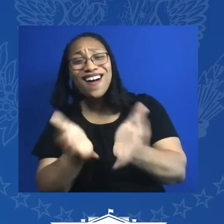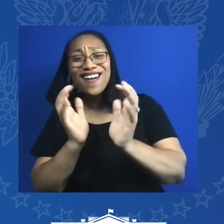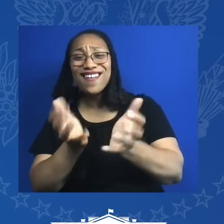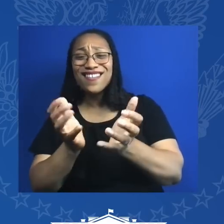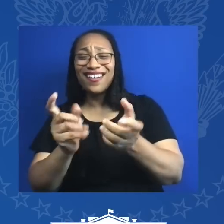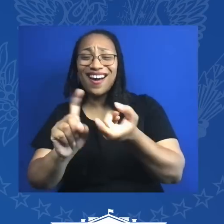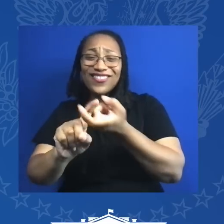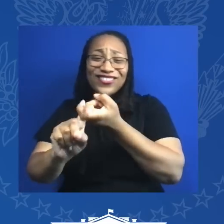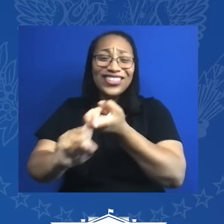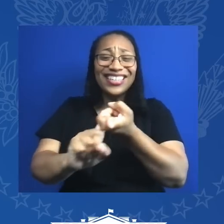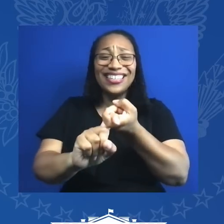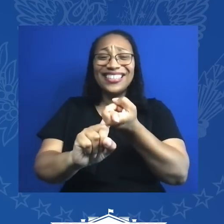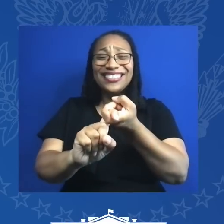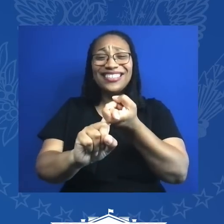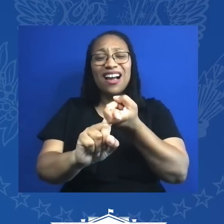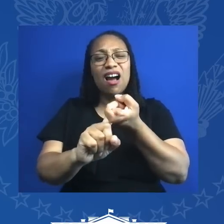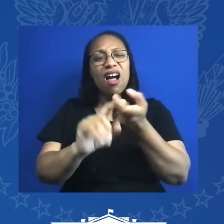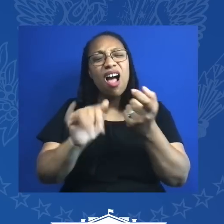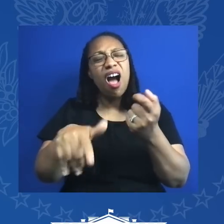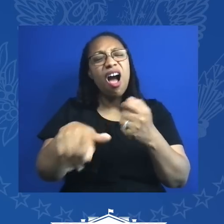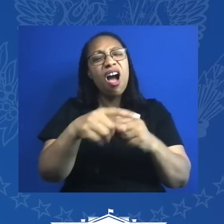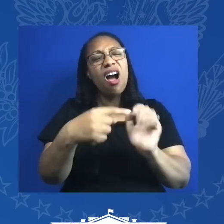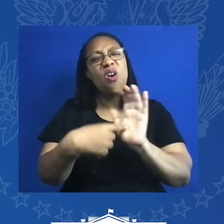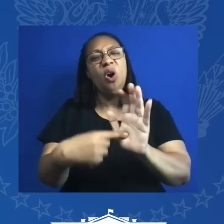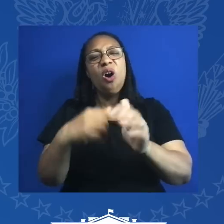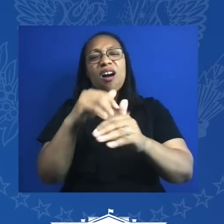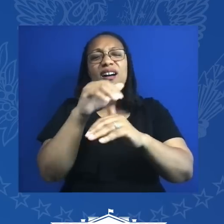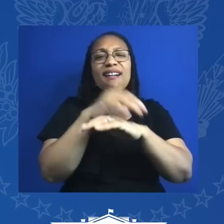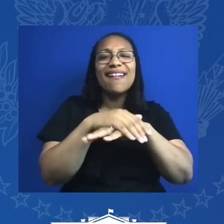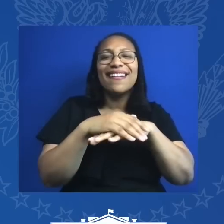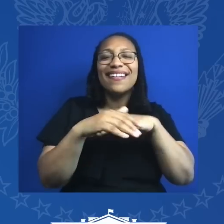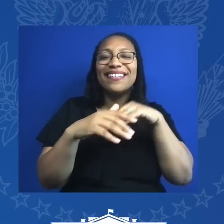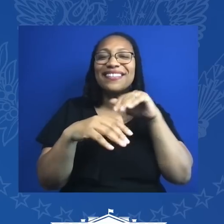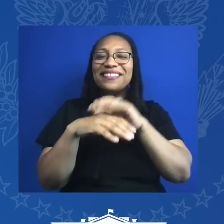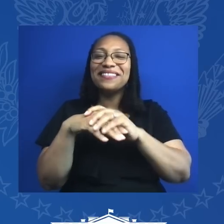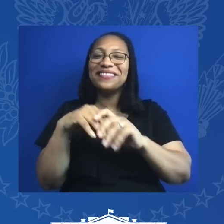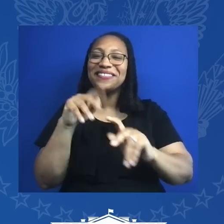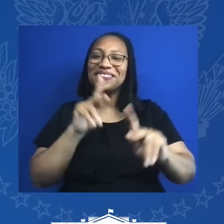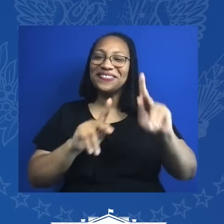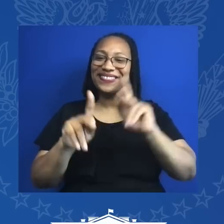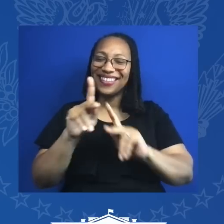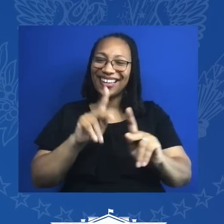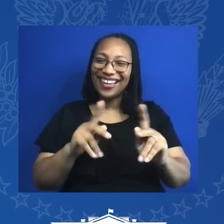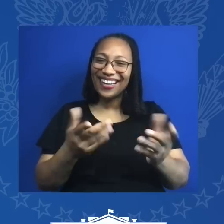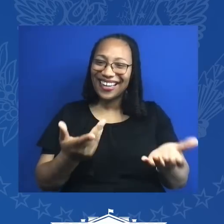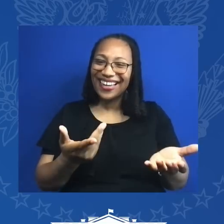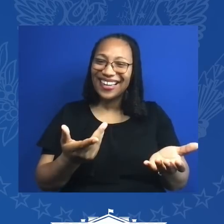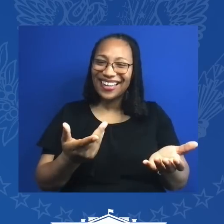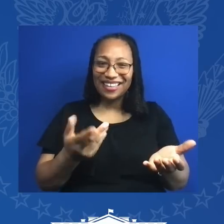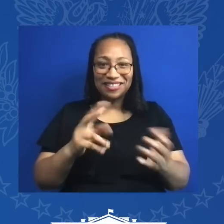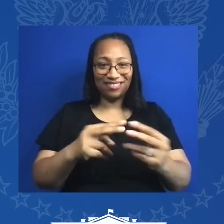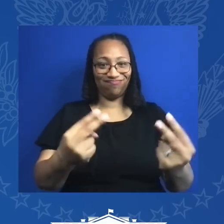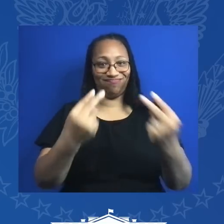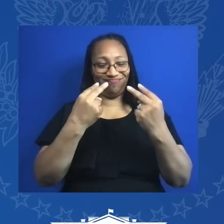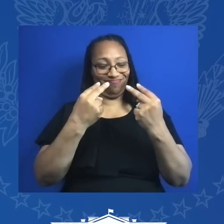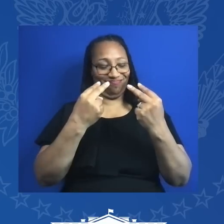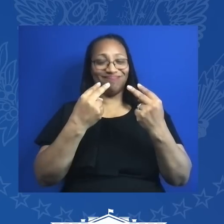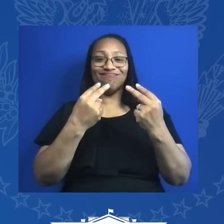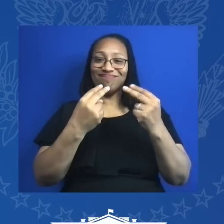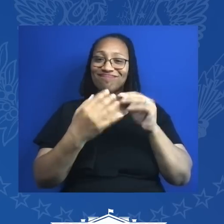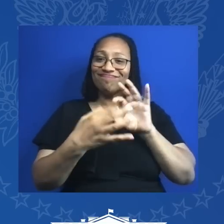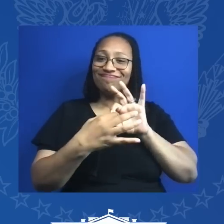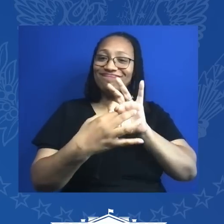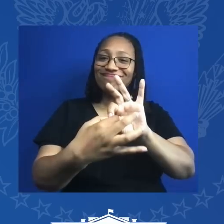we are. To celebrate the beauty and the resilience of this community.